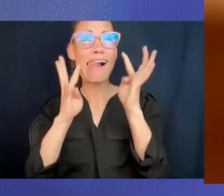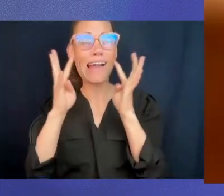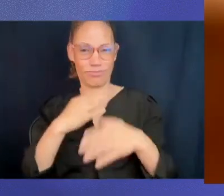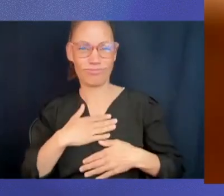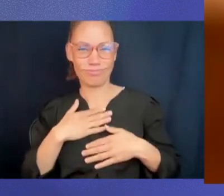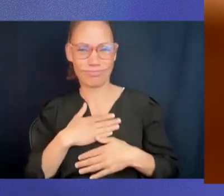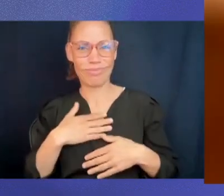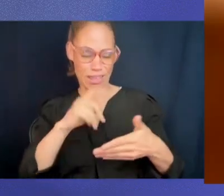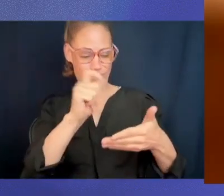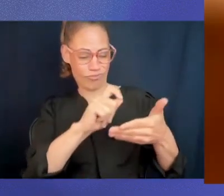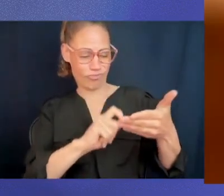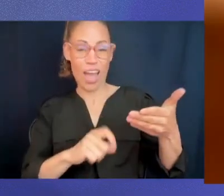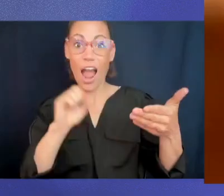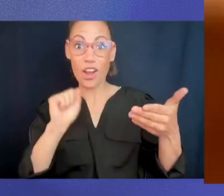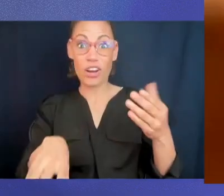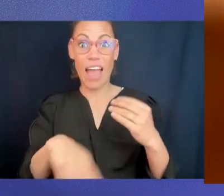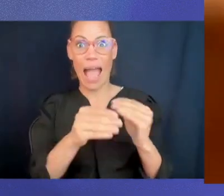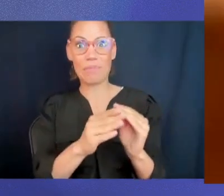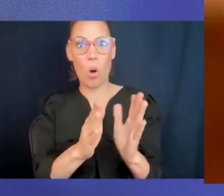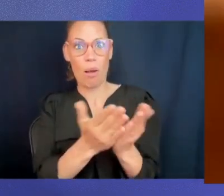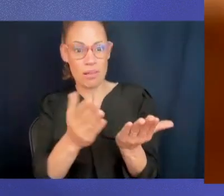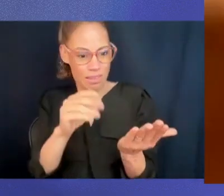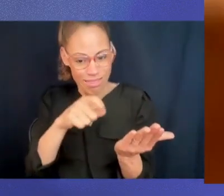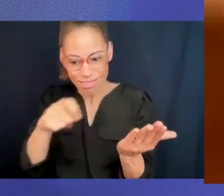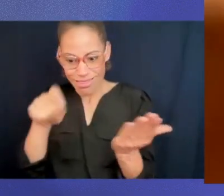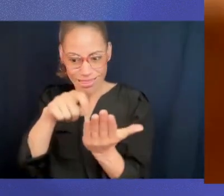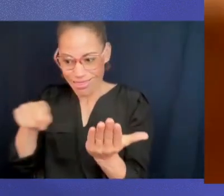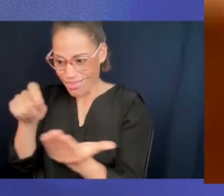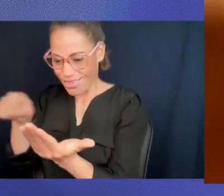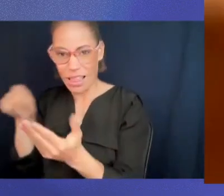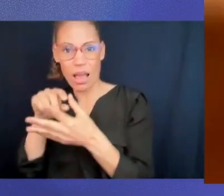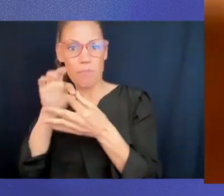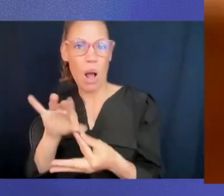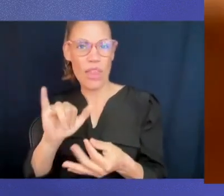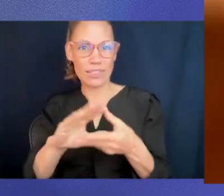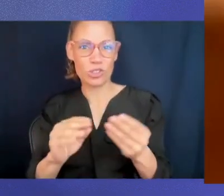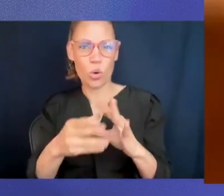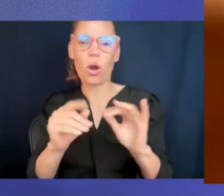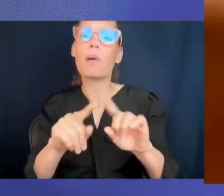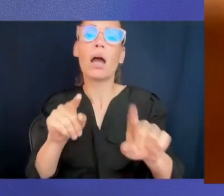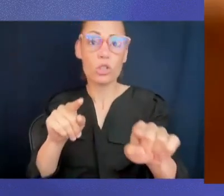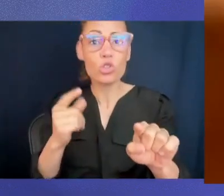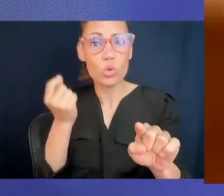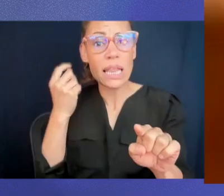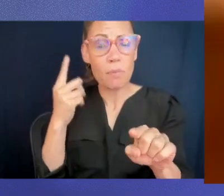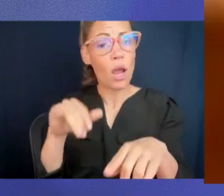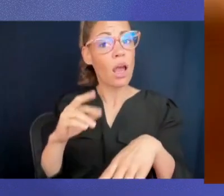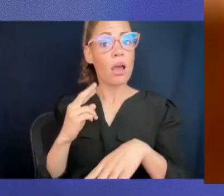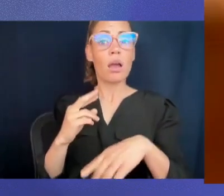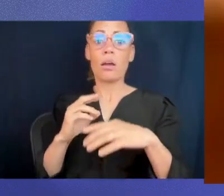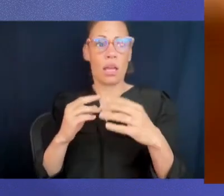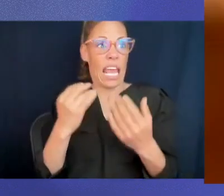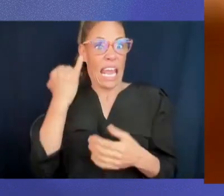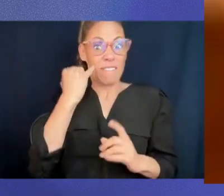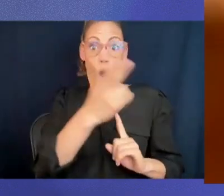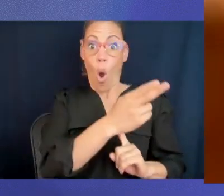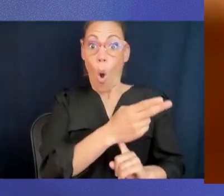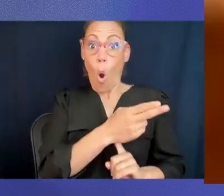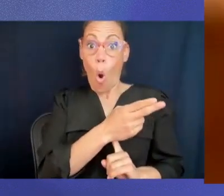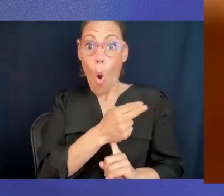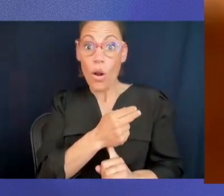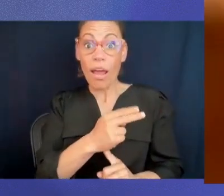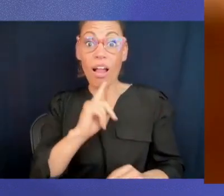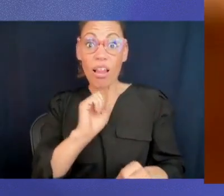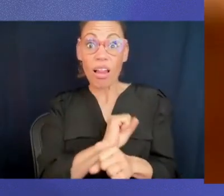and pages more. I was really on a roll, but you get the point. No hotel or restaurant would survive for long if it acted like